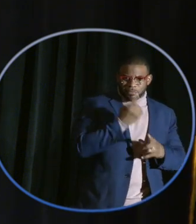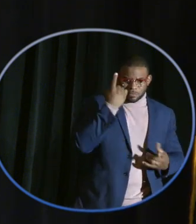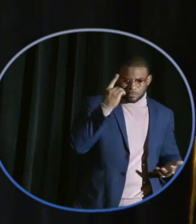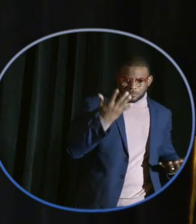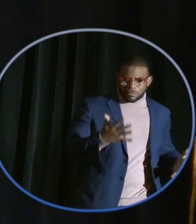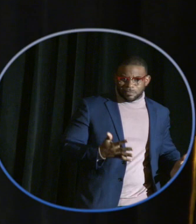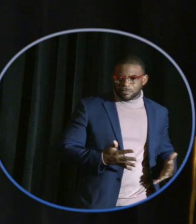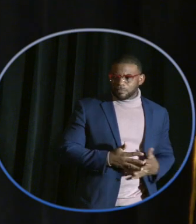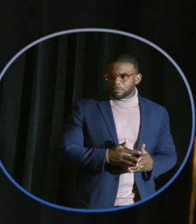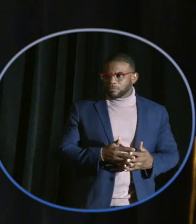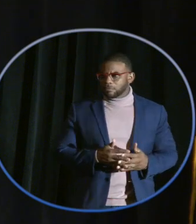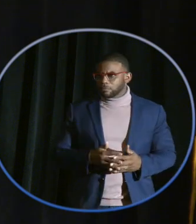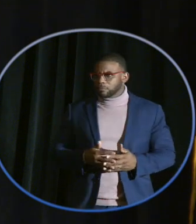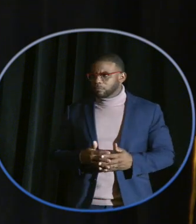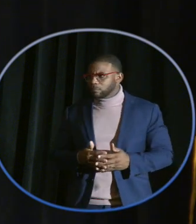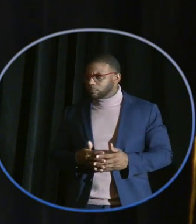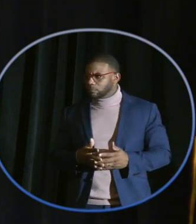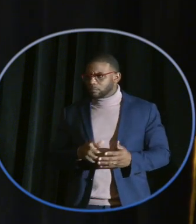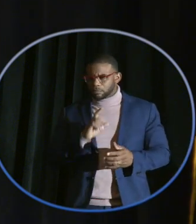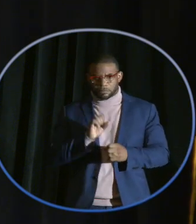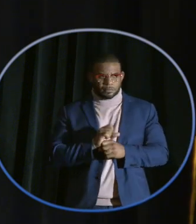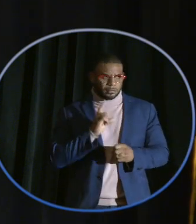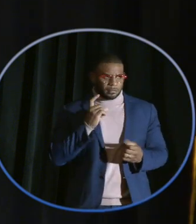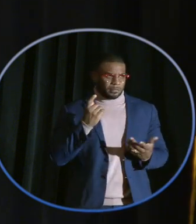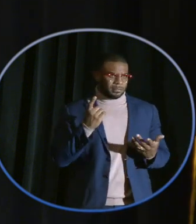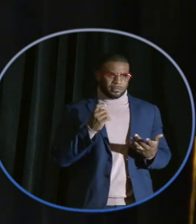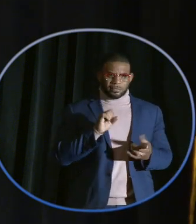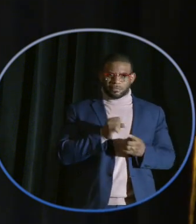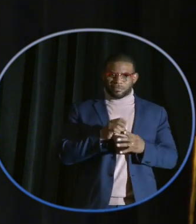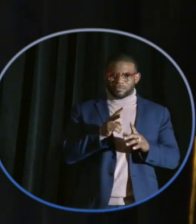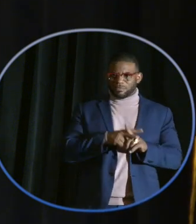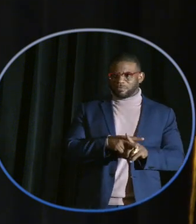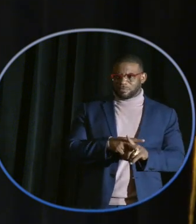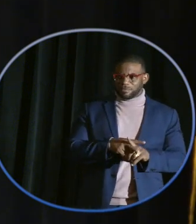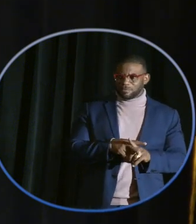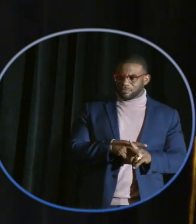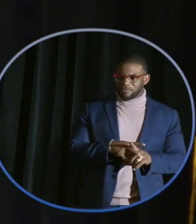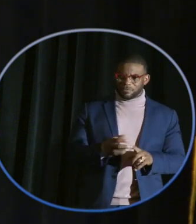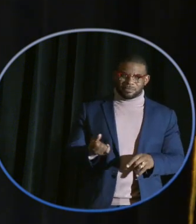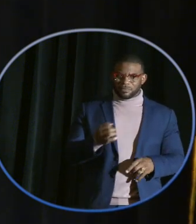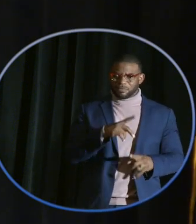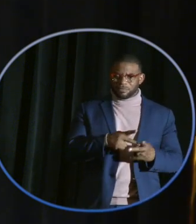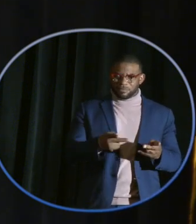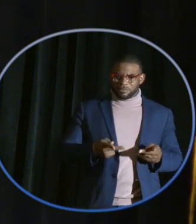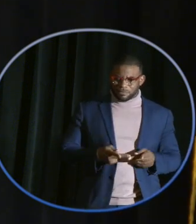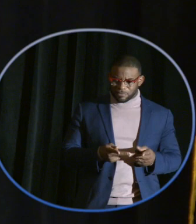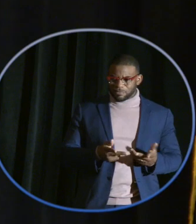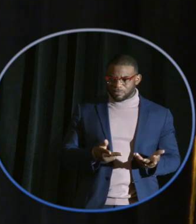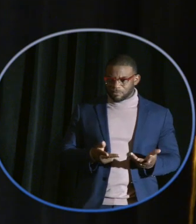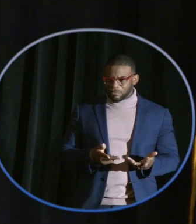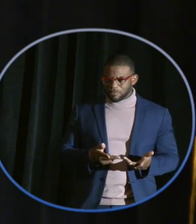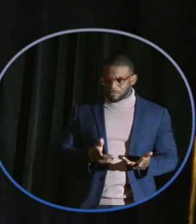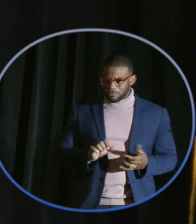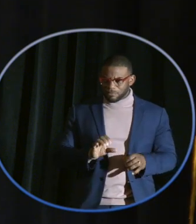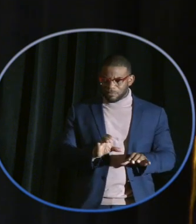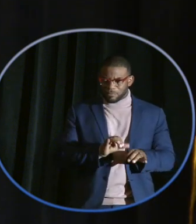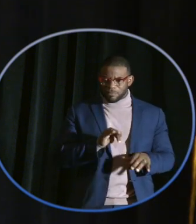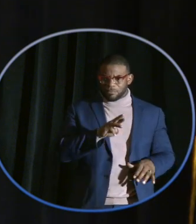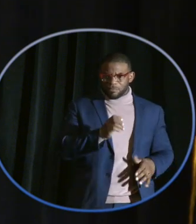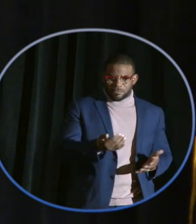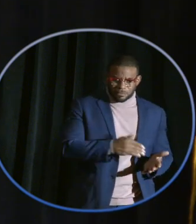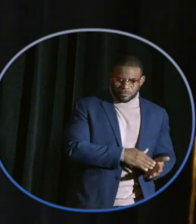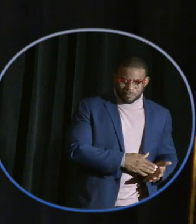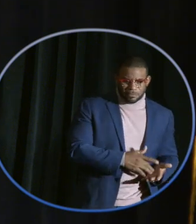for, which really just is a cycle of putting them back in a position to commit